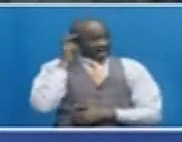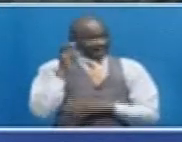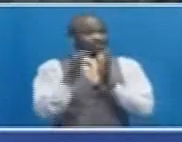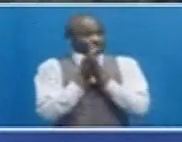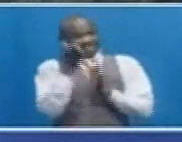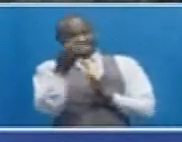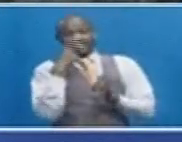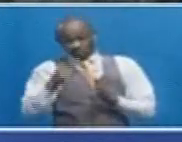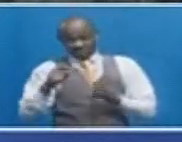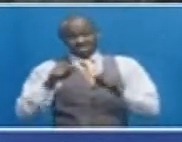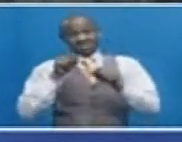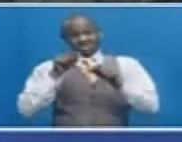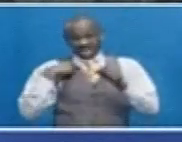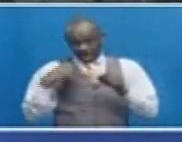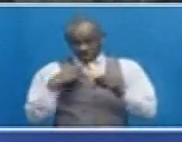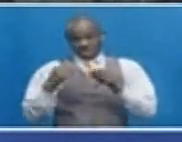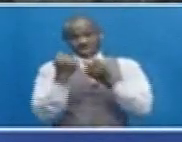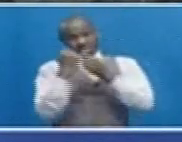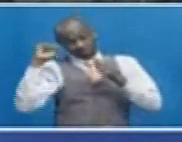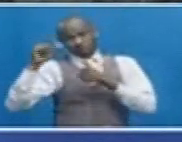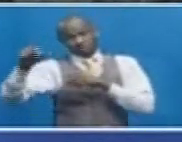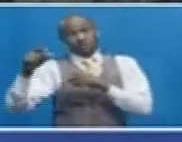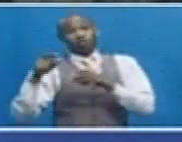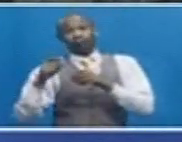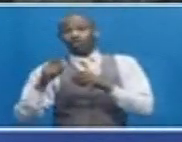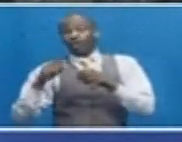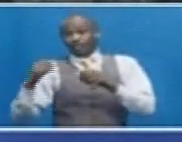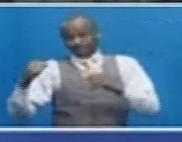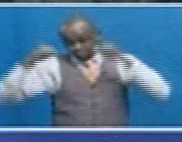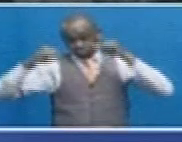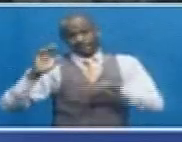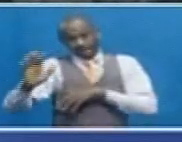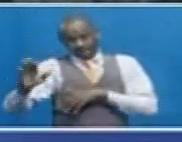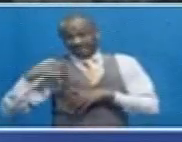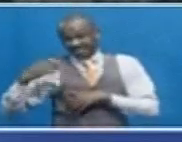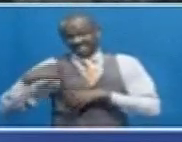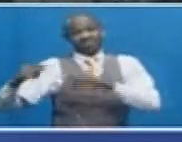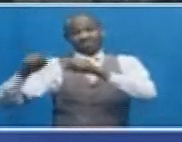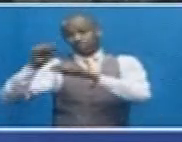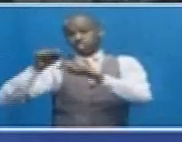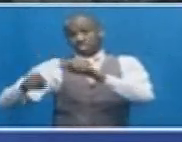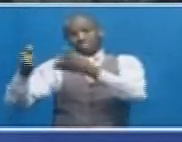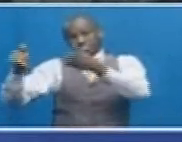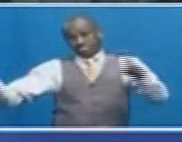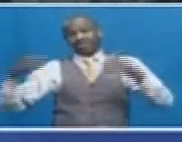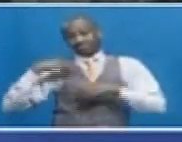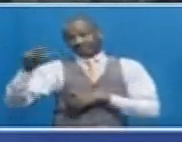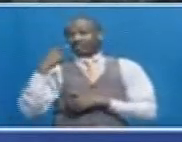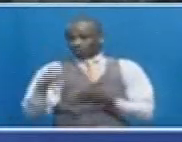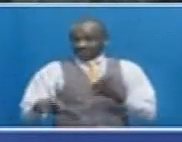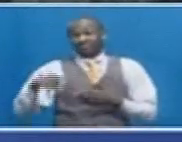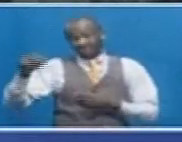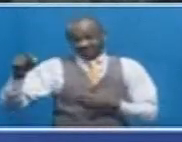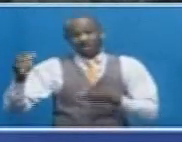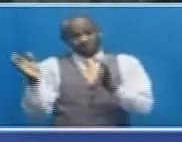of divisions amongst the rebels, some of Machar's commanders saying last week that they would submit fresh demands and saying they are